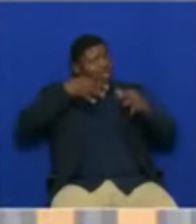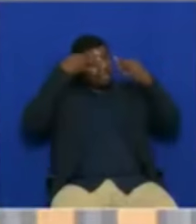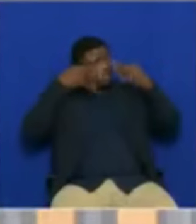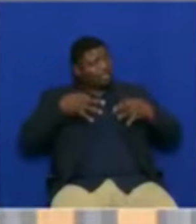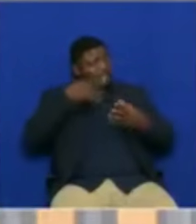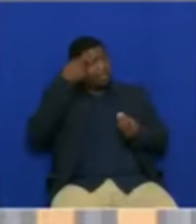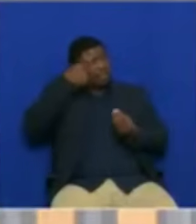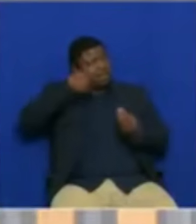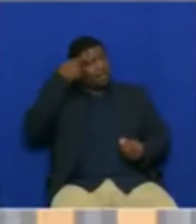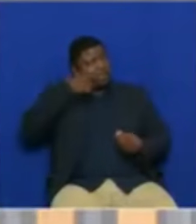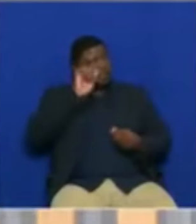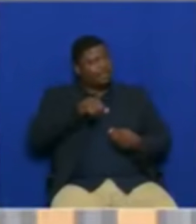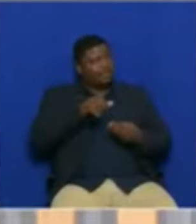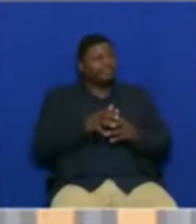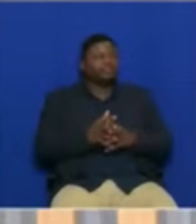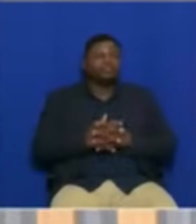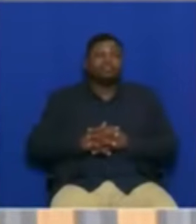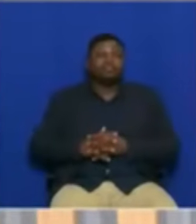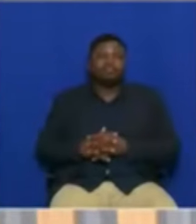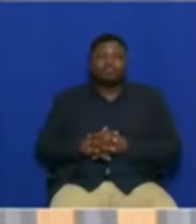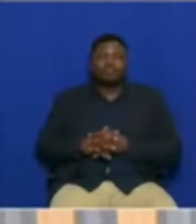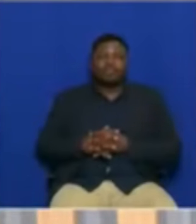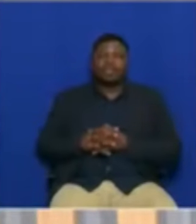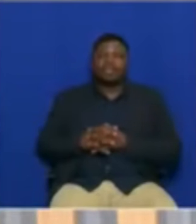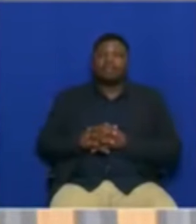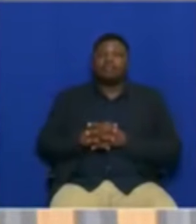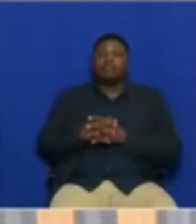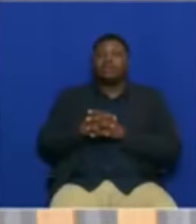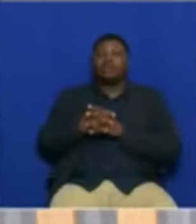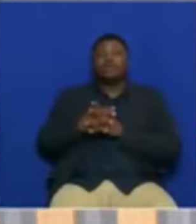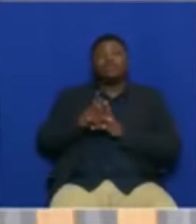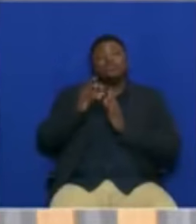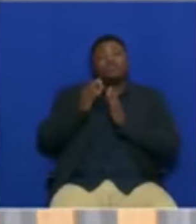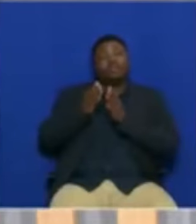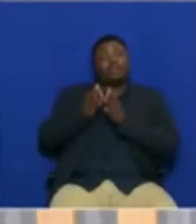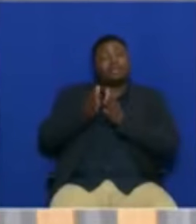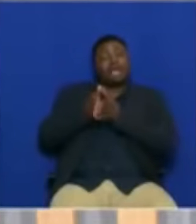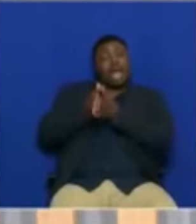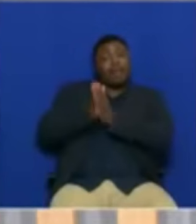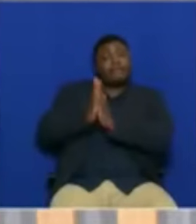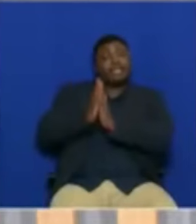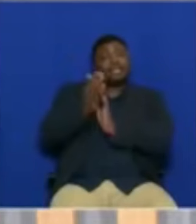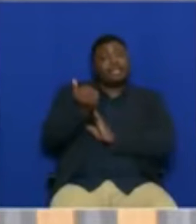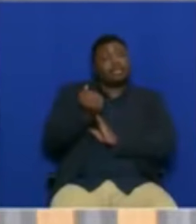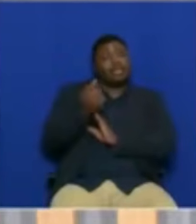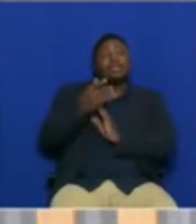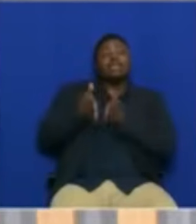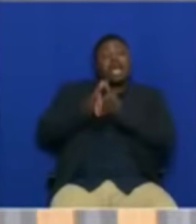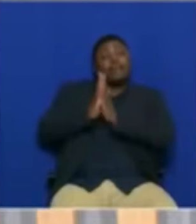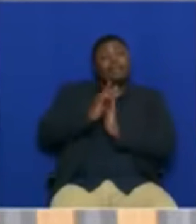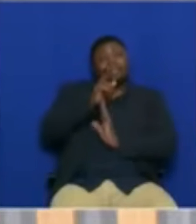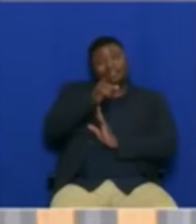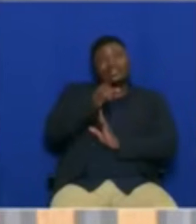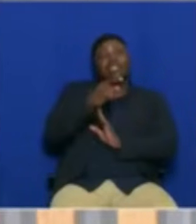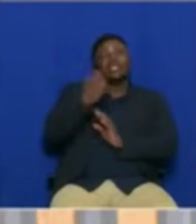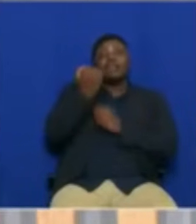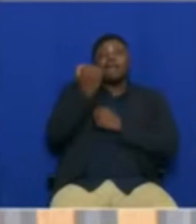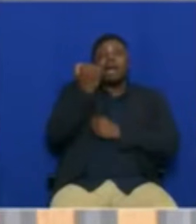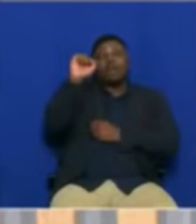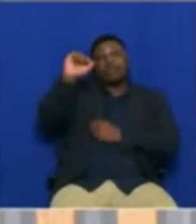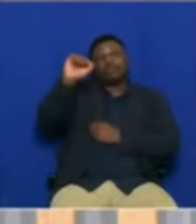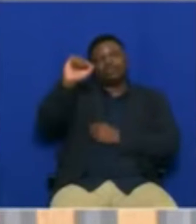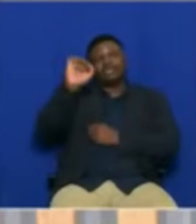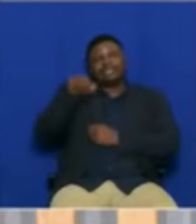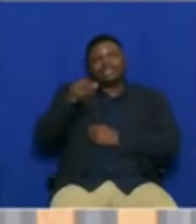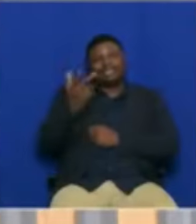opposed. Yes. That's correct. Yes. What role did you play in the decision to